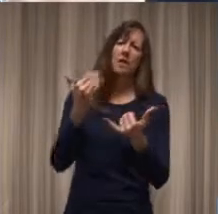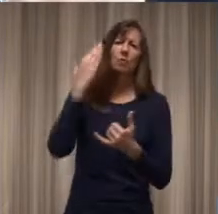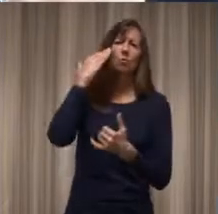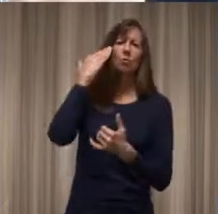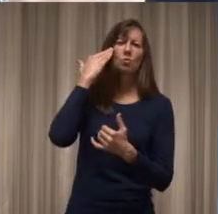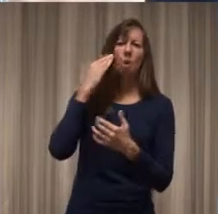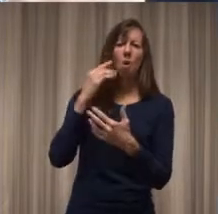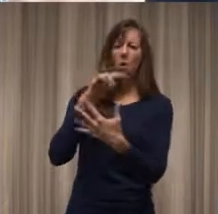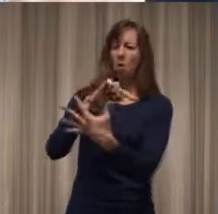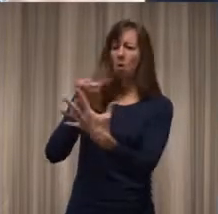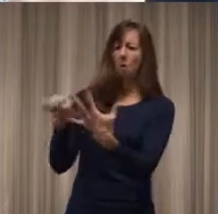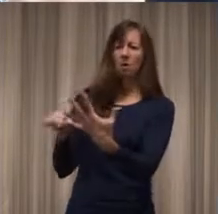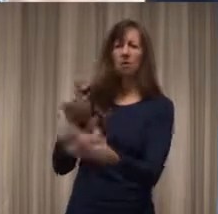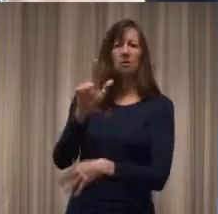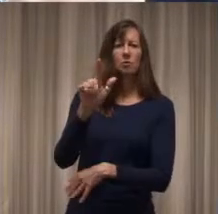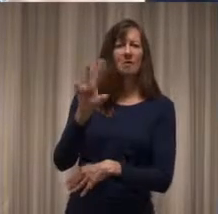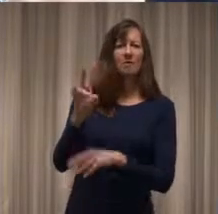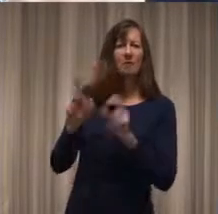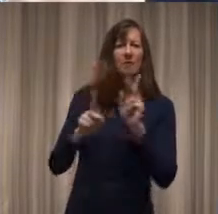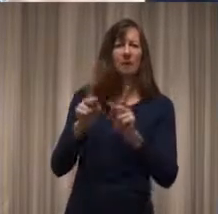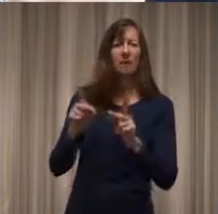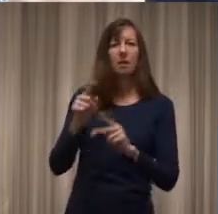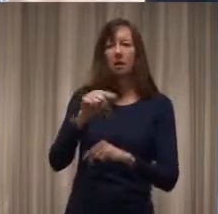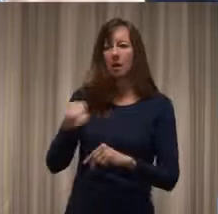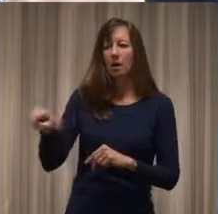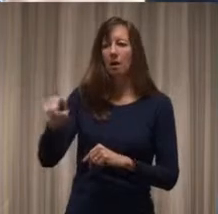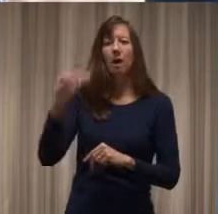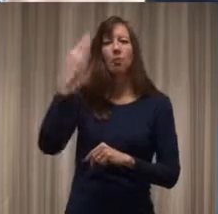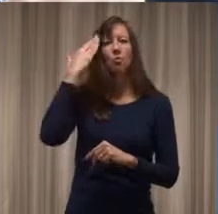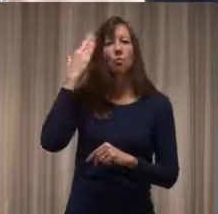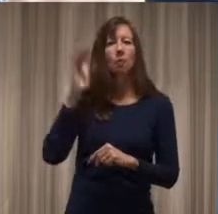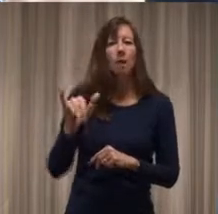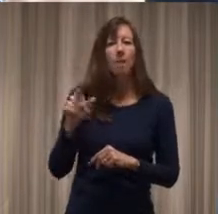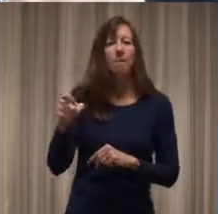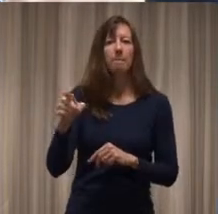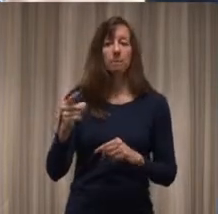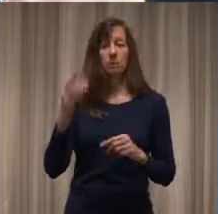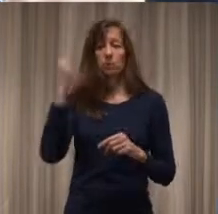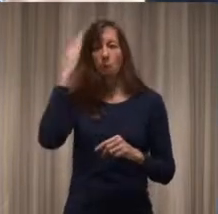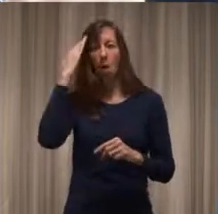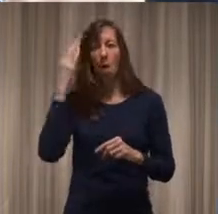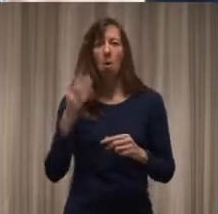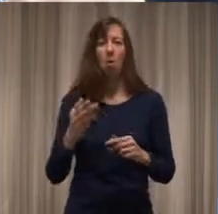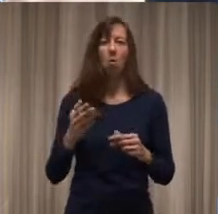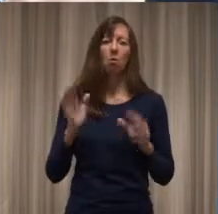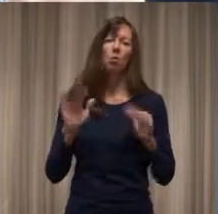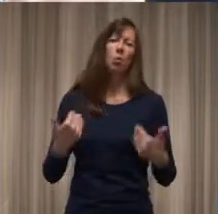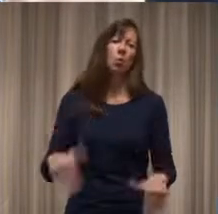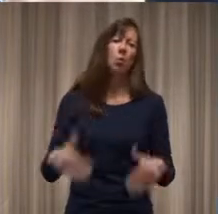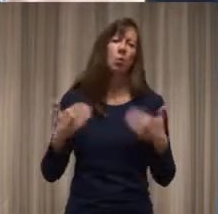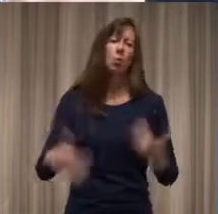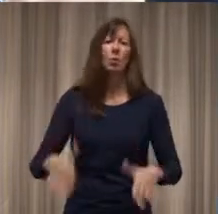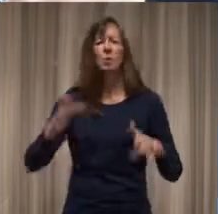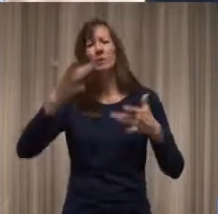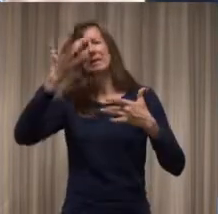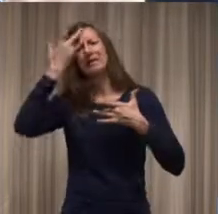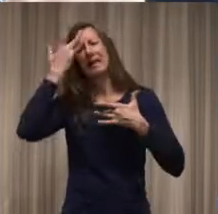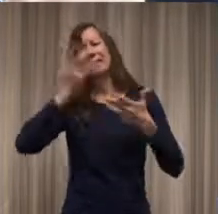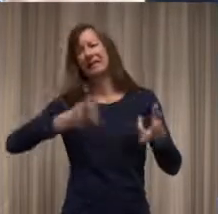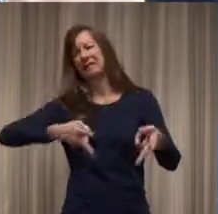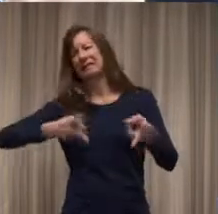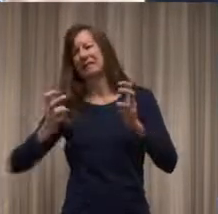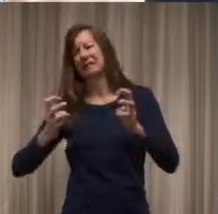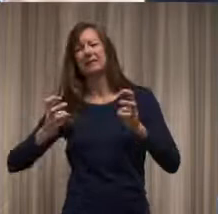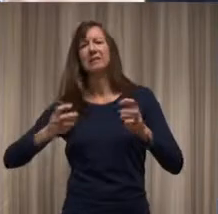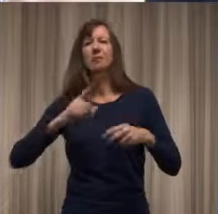so sick from this virus that they're in the hospital, have been many for many days or even weeks, 4 of them clinging to